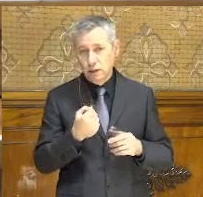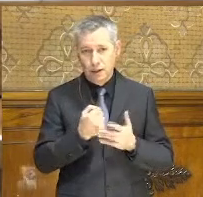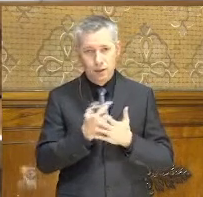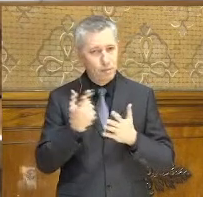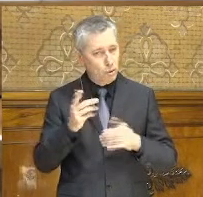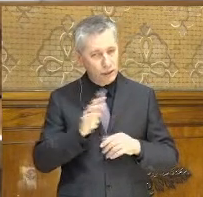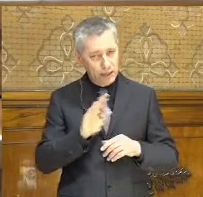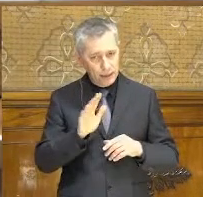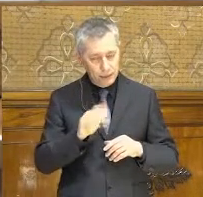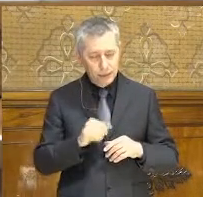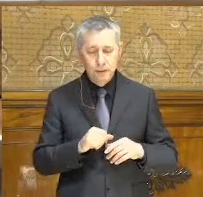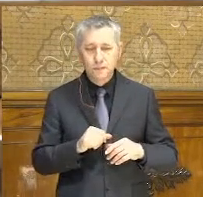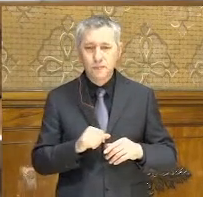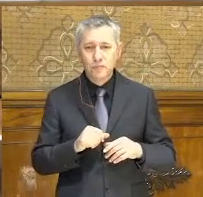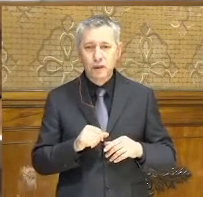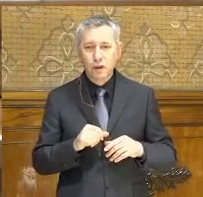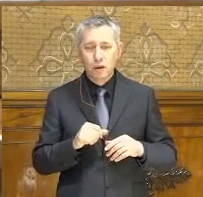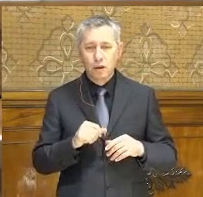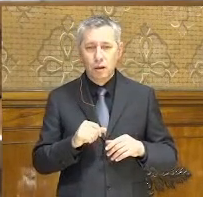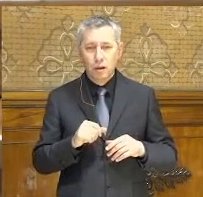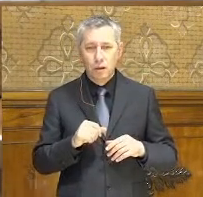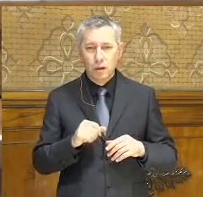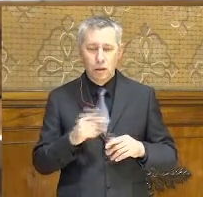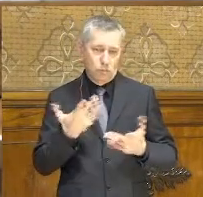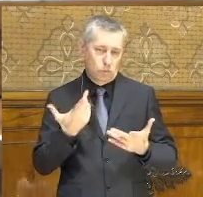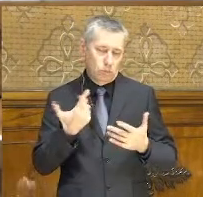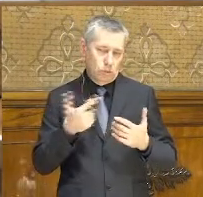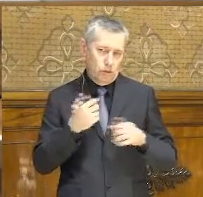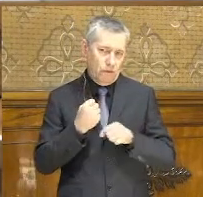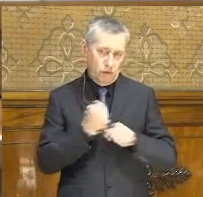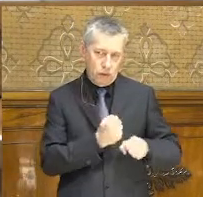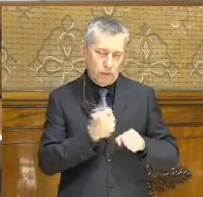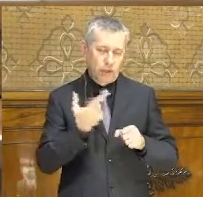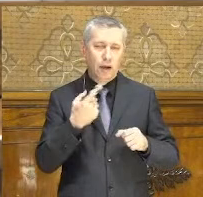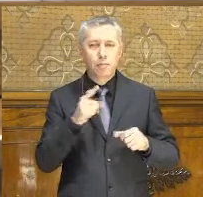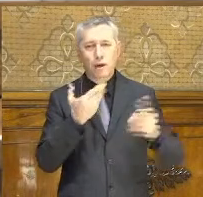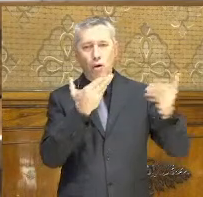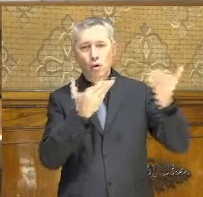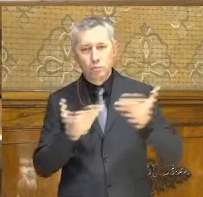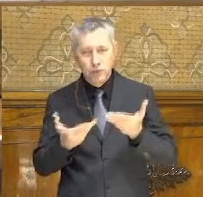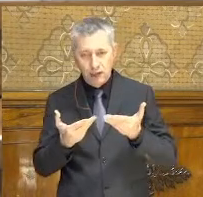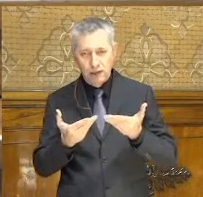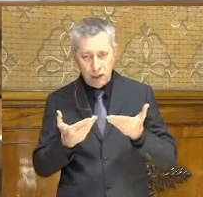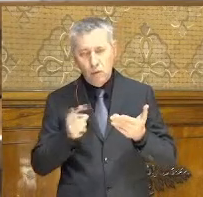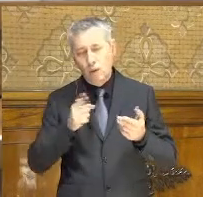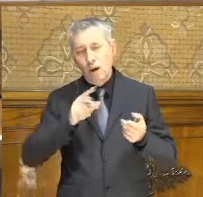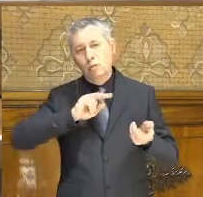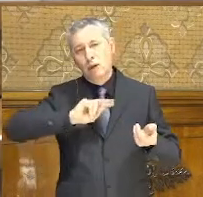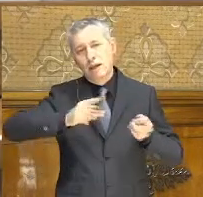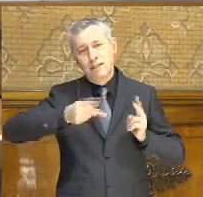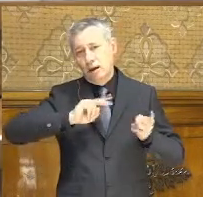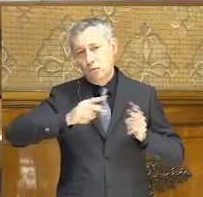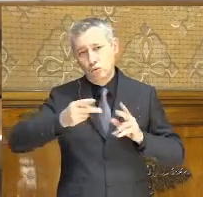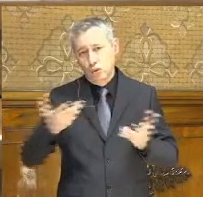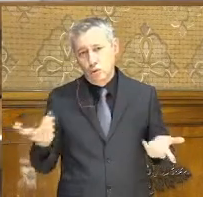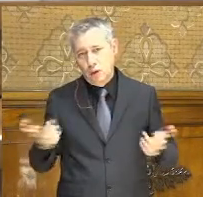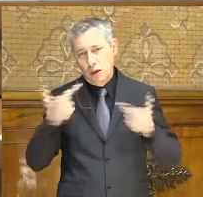One of the most important elements of hospitality is translation. But in two